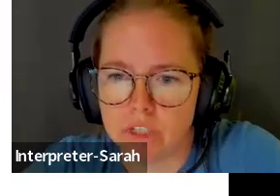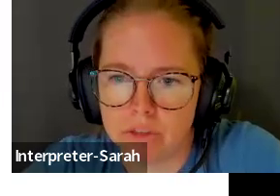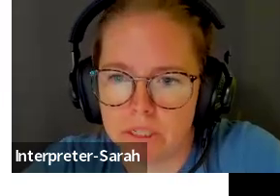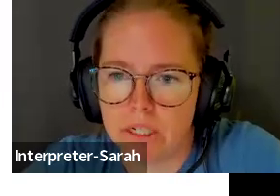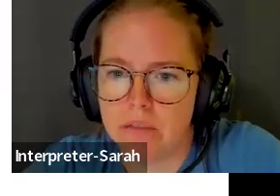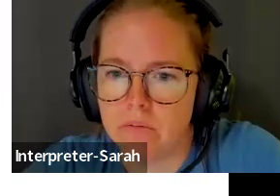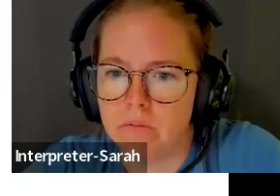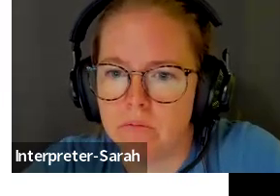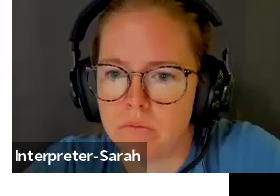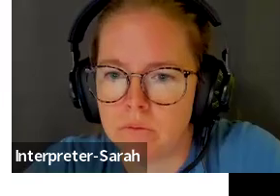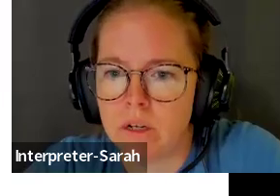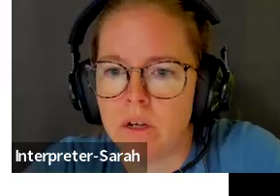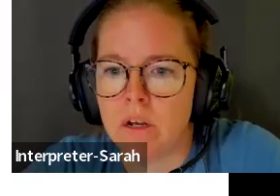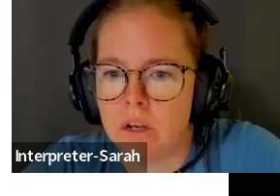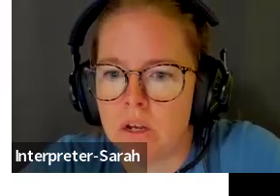Madison, Richmond,